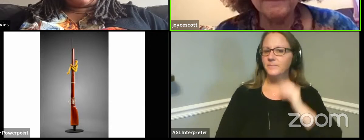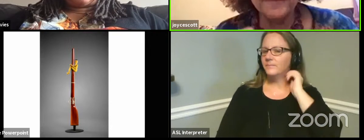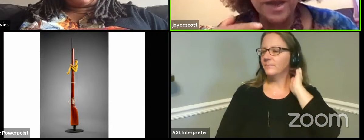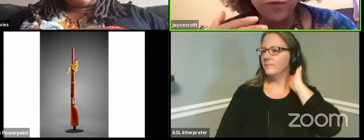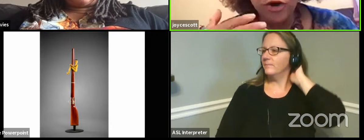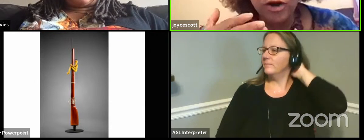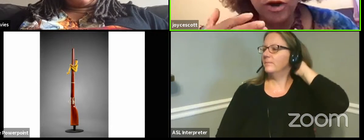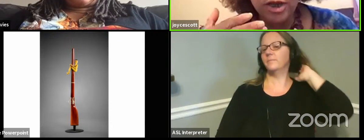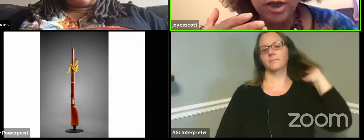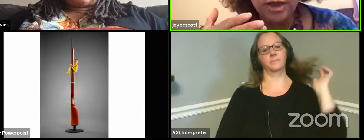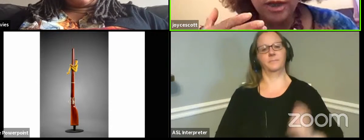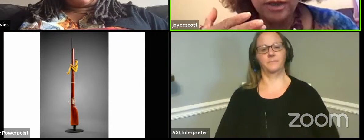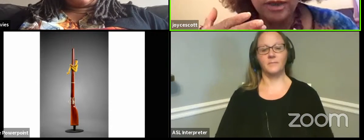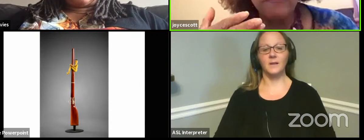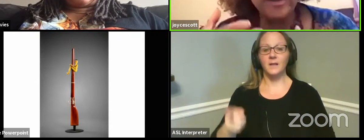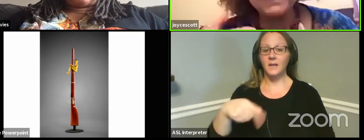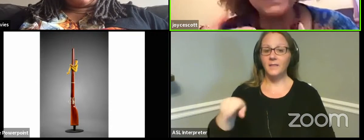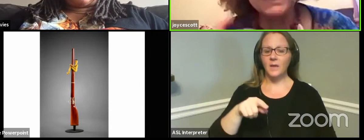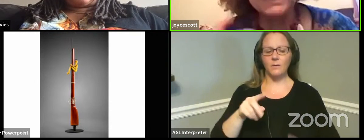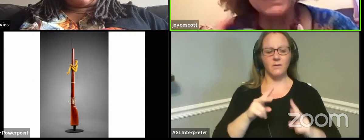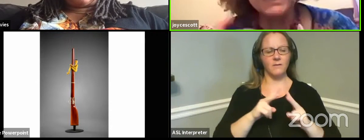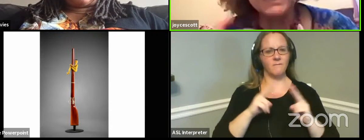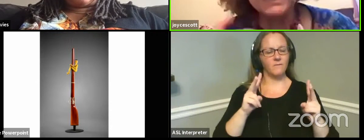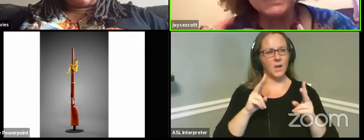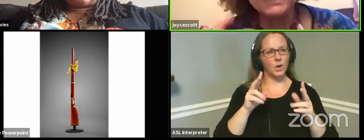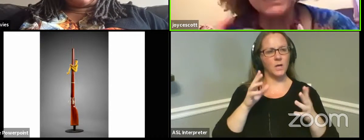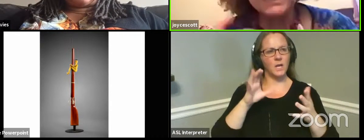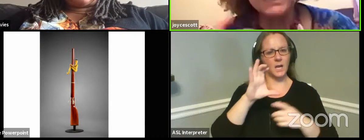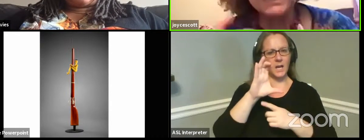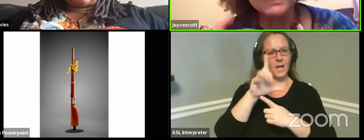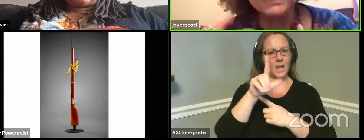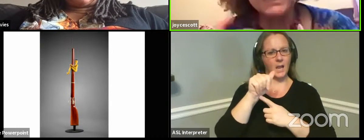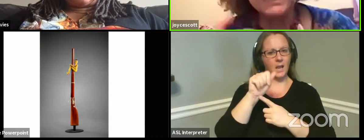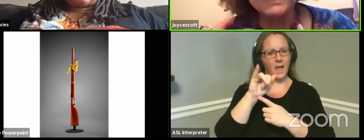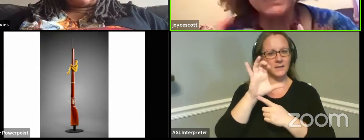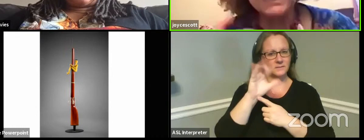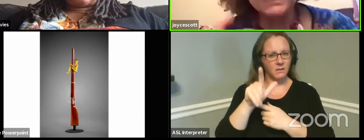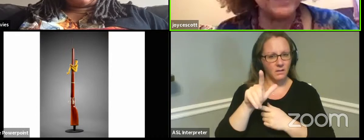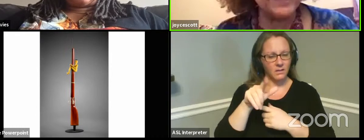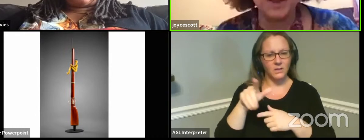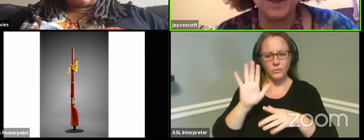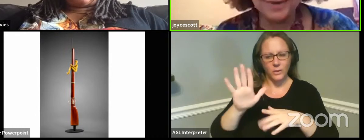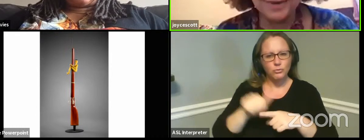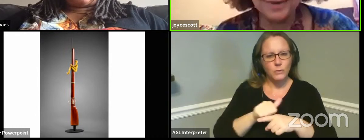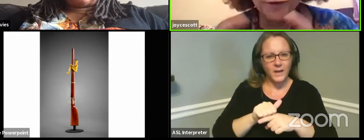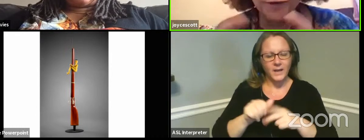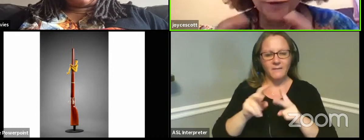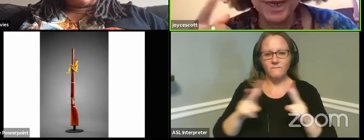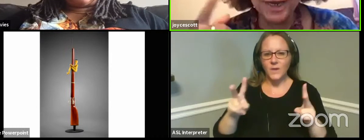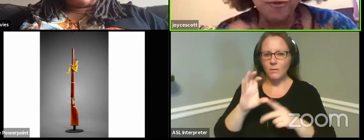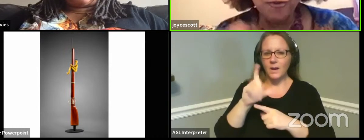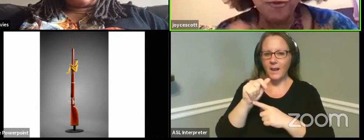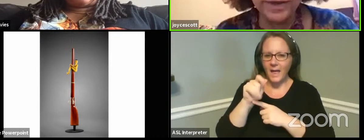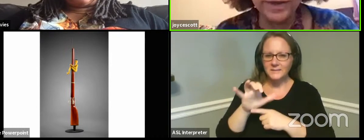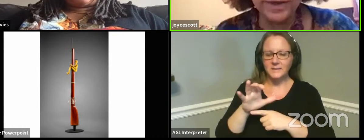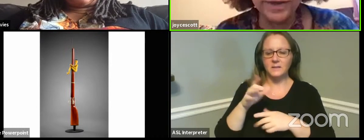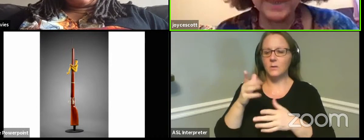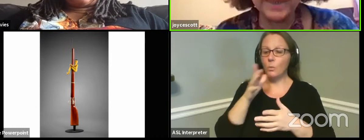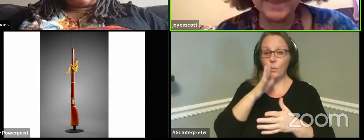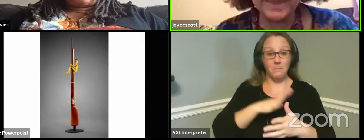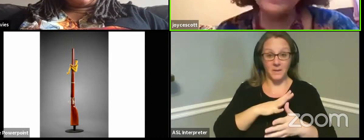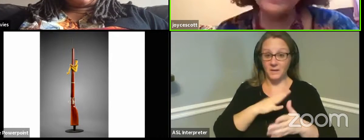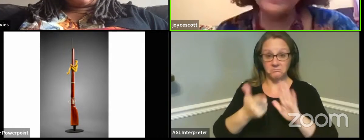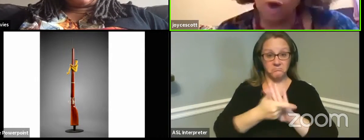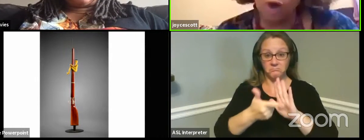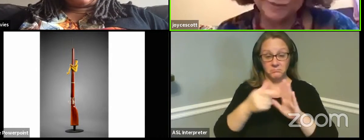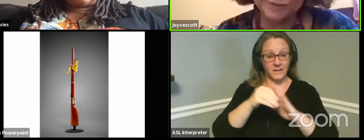They were very classically trained, and women were not a lot in these studios. So here I was, in